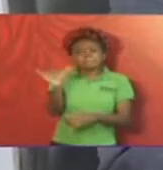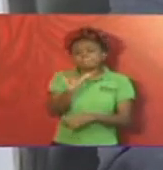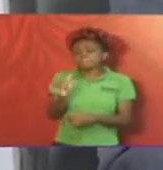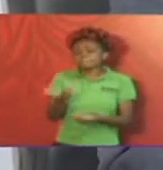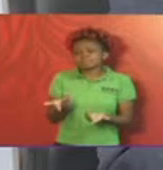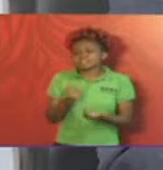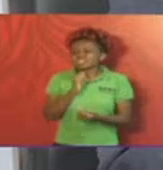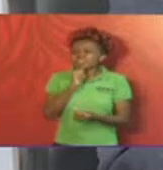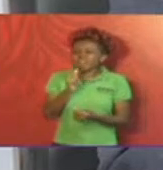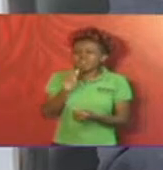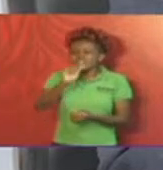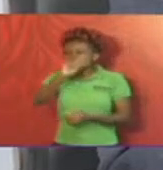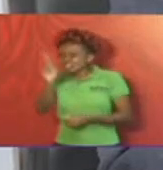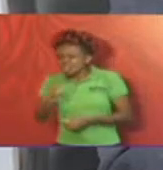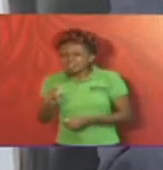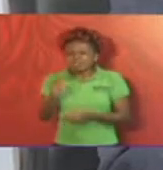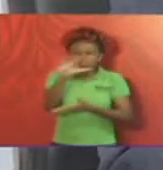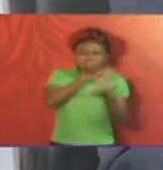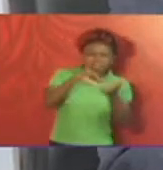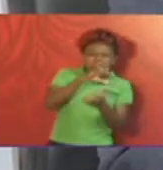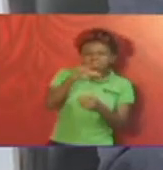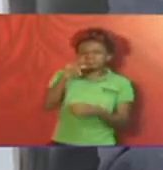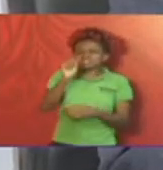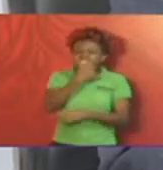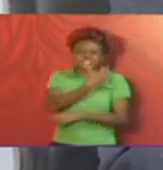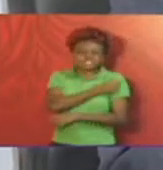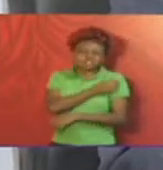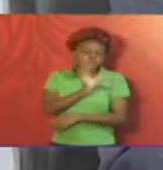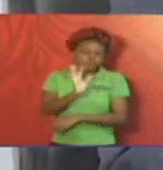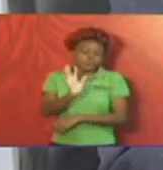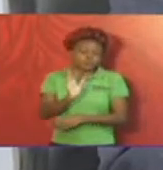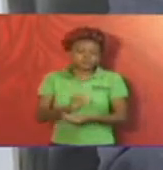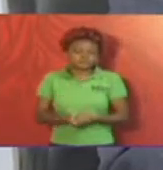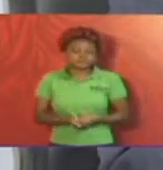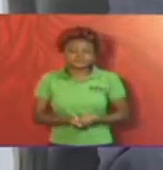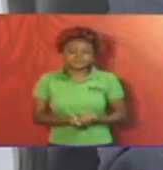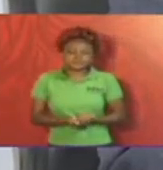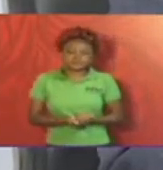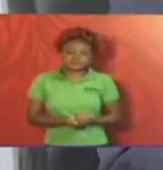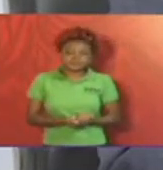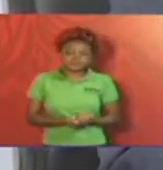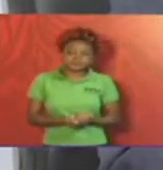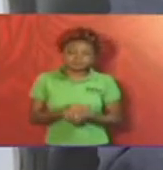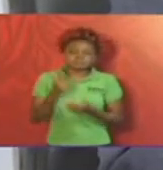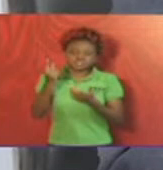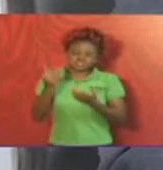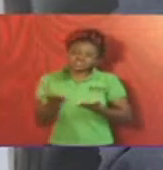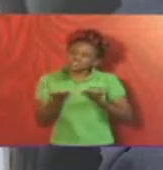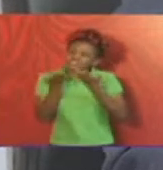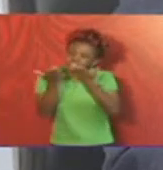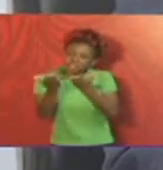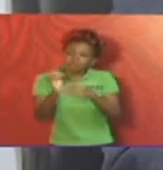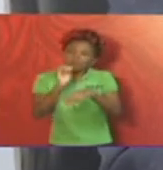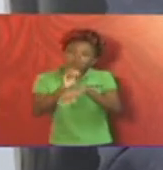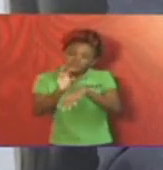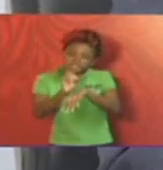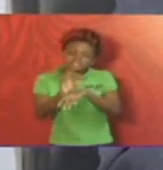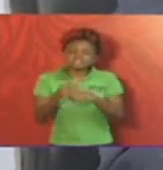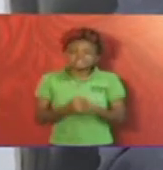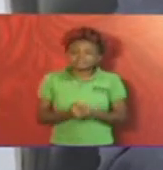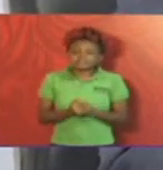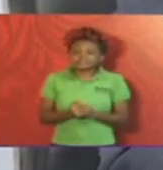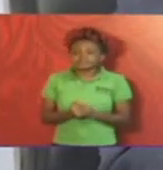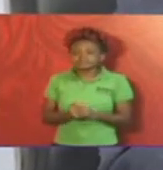now. So Pfizer will be followed by Pfizer, AstraZeneca by AstraZeneca. Bearing in mind that what had happened is